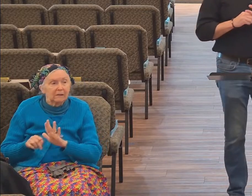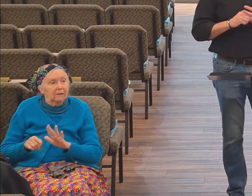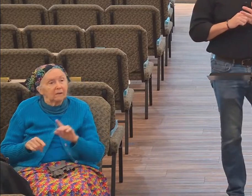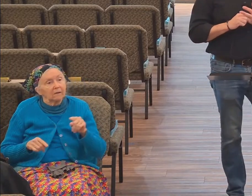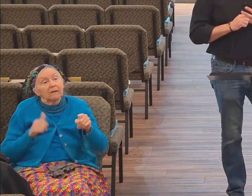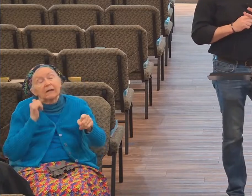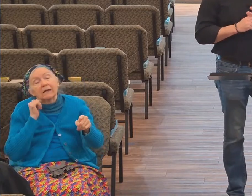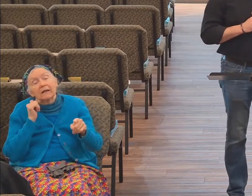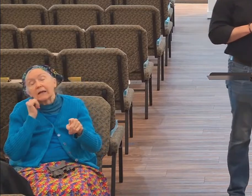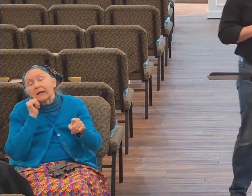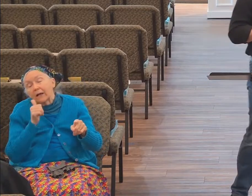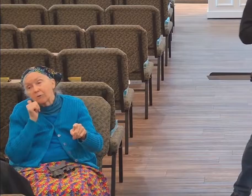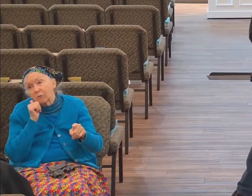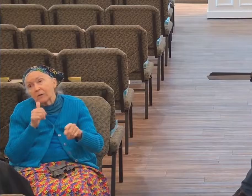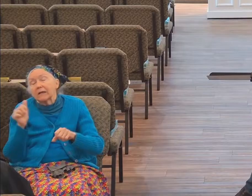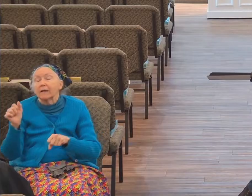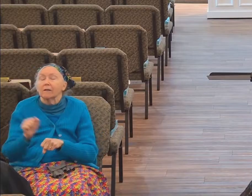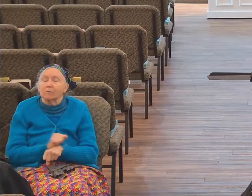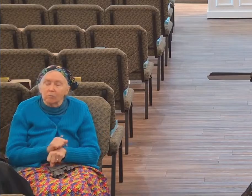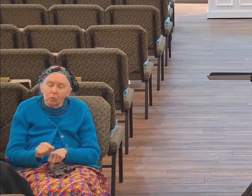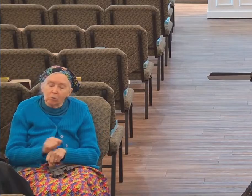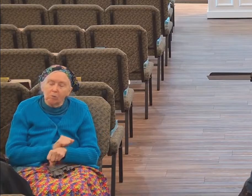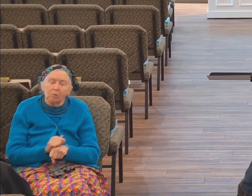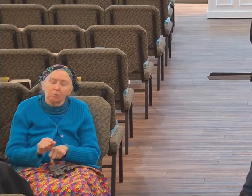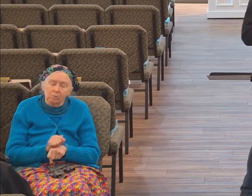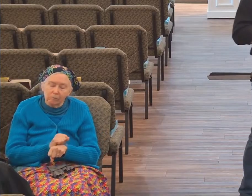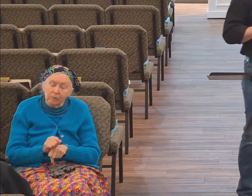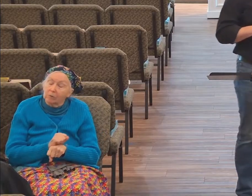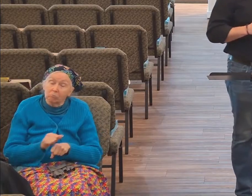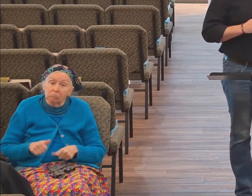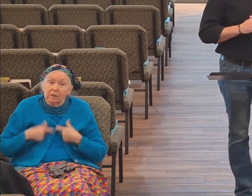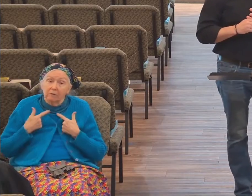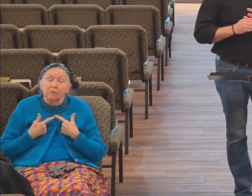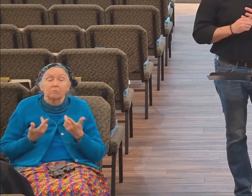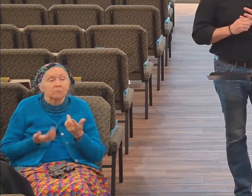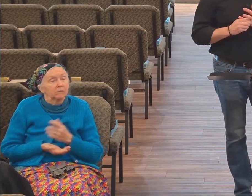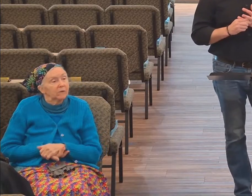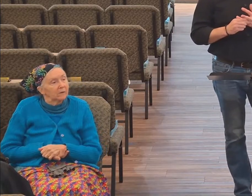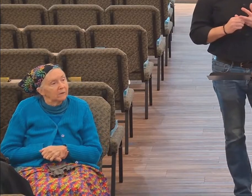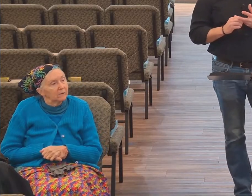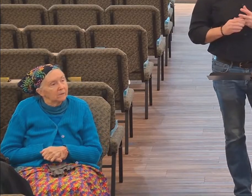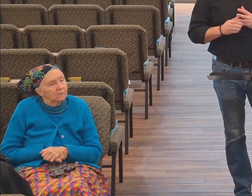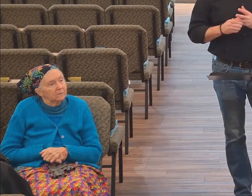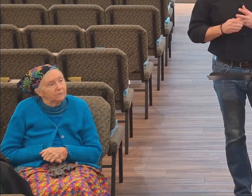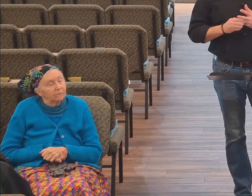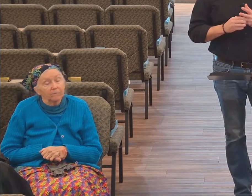Okay. Okay. Yeah. Anybody else?